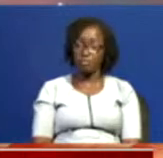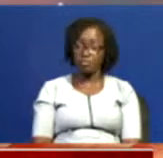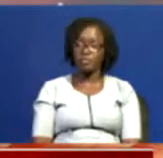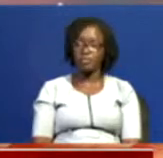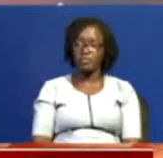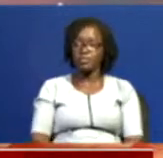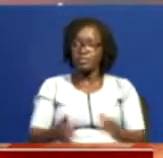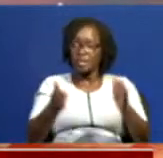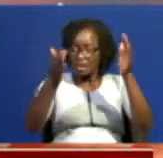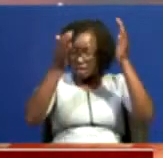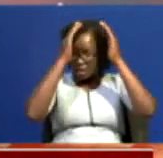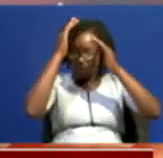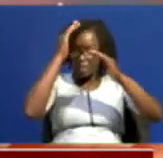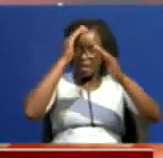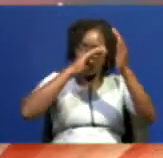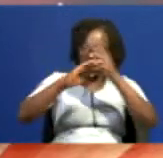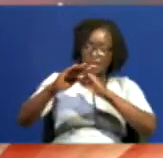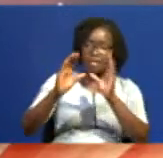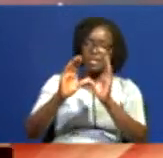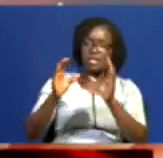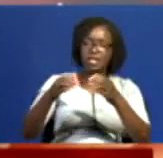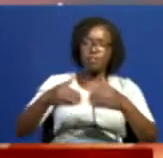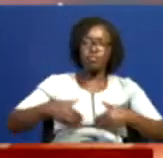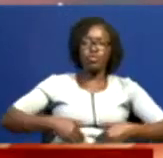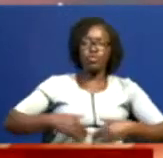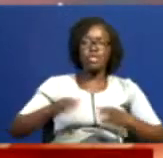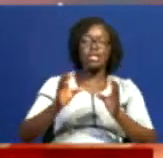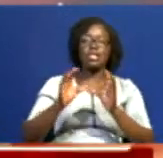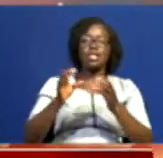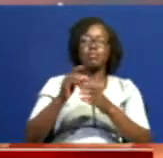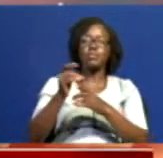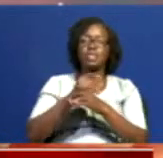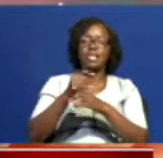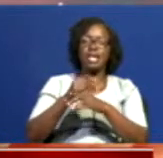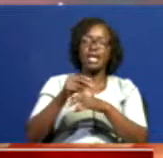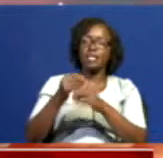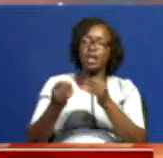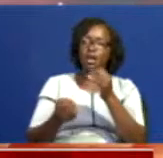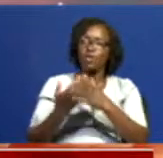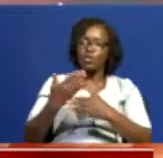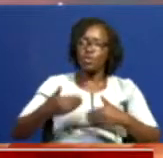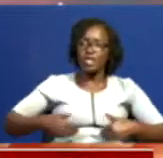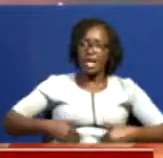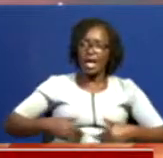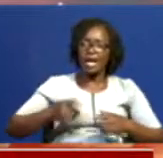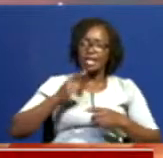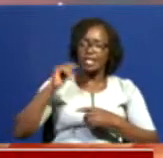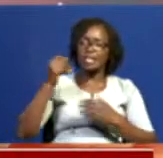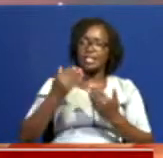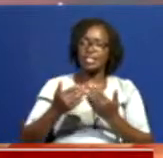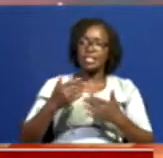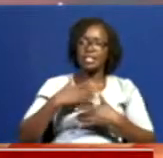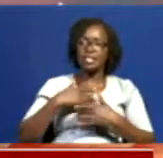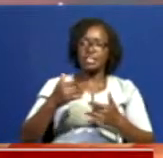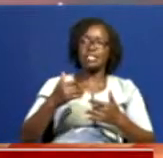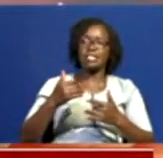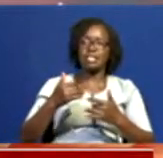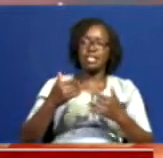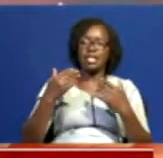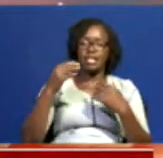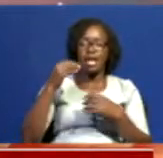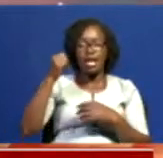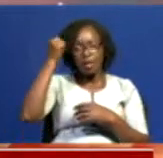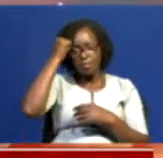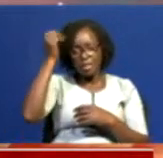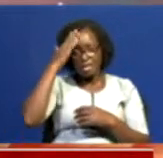Now, Kakamega Karate Club has formed a junior club to train and nurture young talents of children who are interested in mastering the sport. The